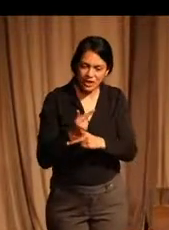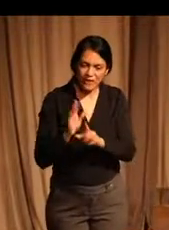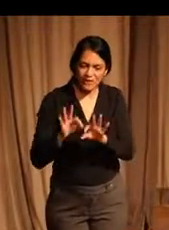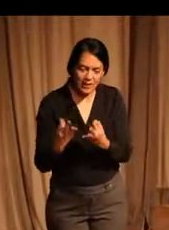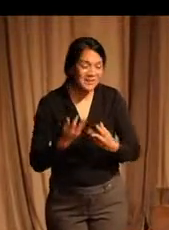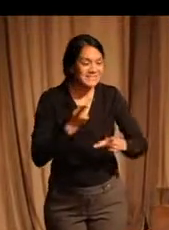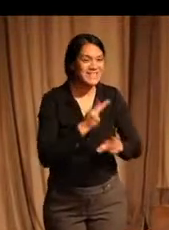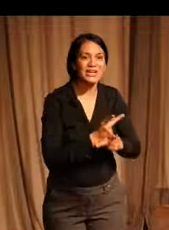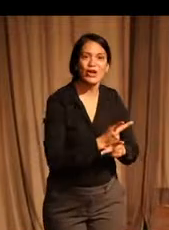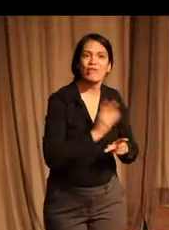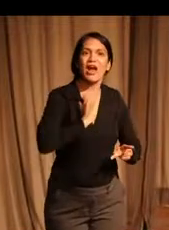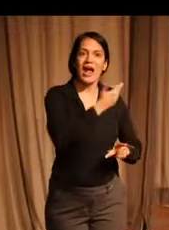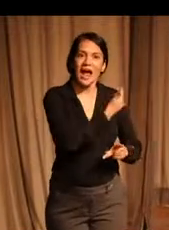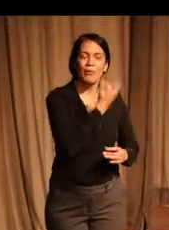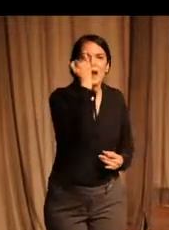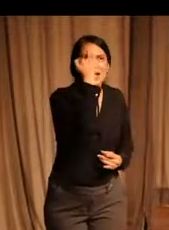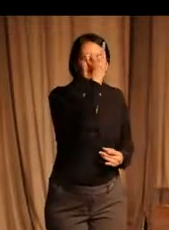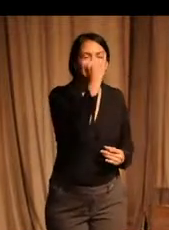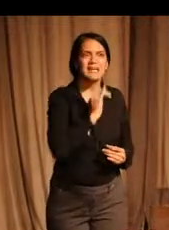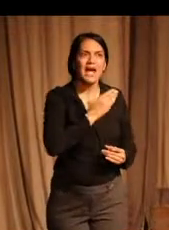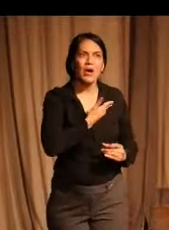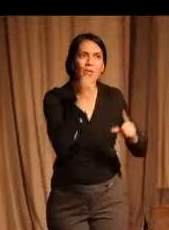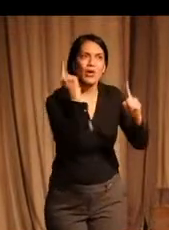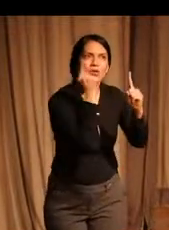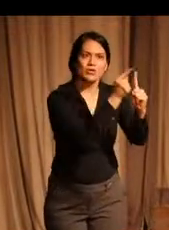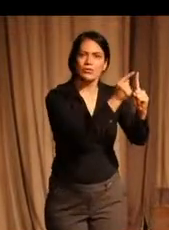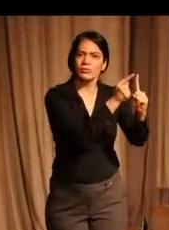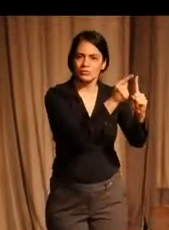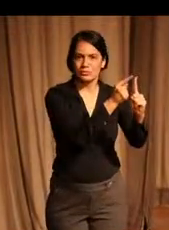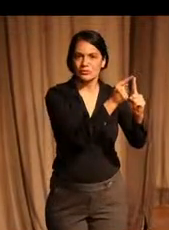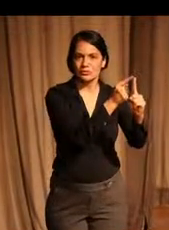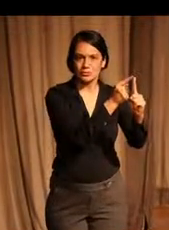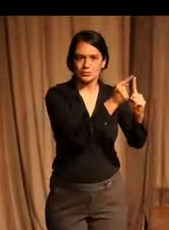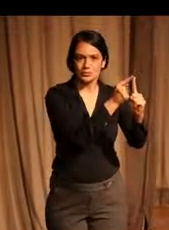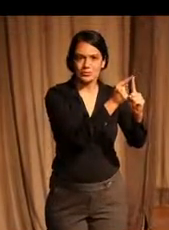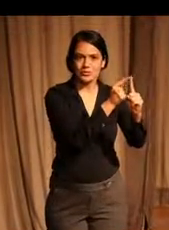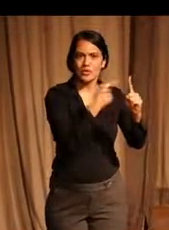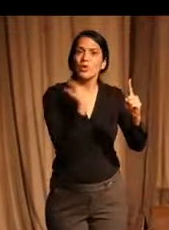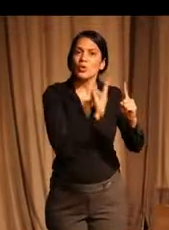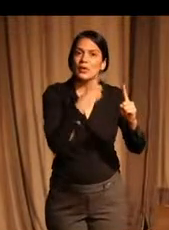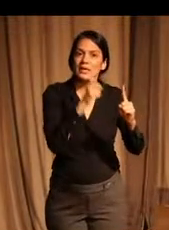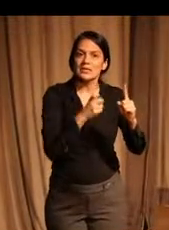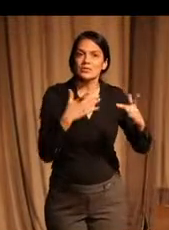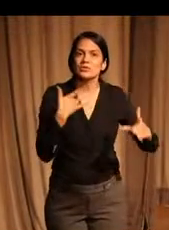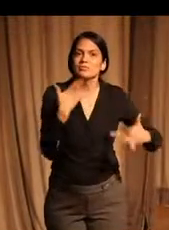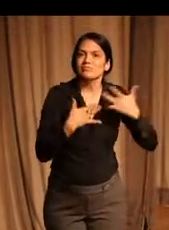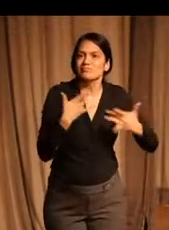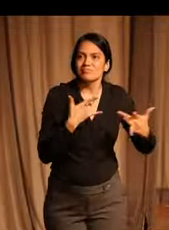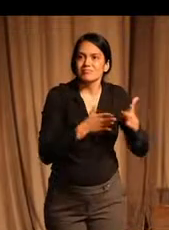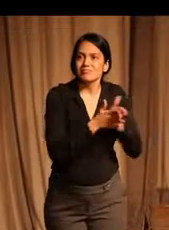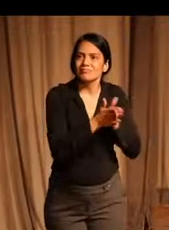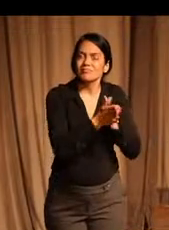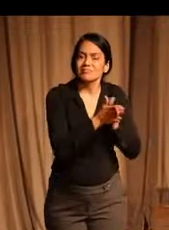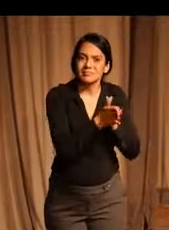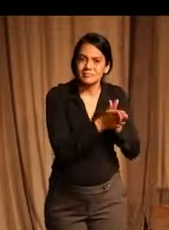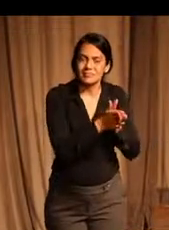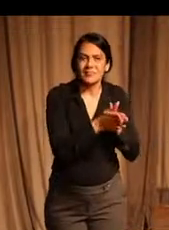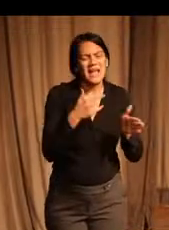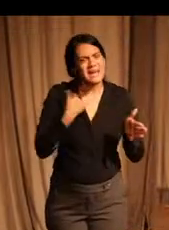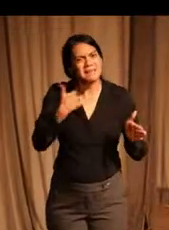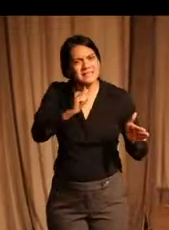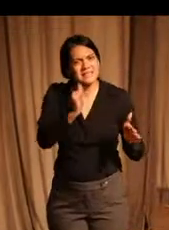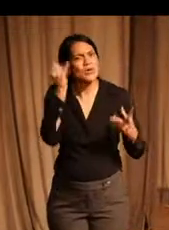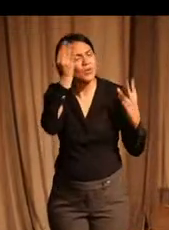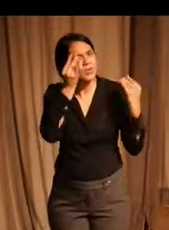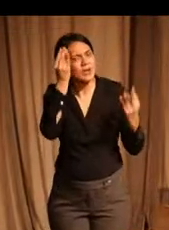inhaled a lot of, you know, stimuli. So I'm still processing in real time. But